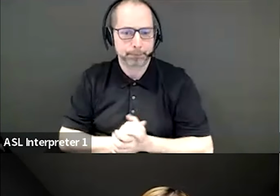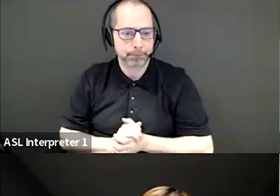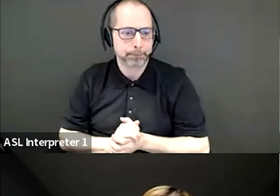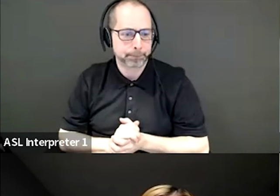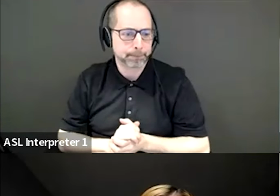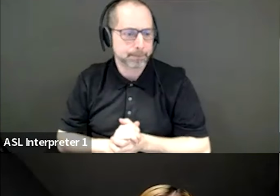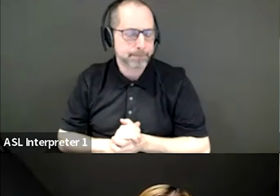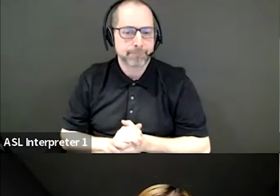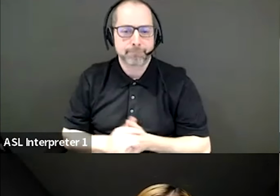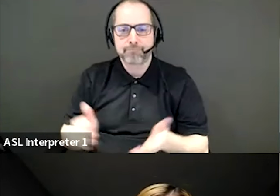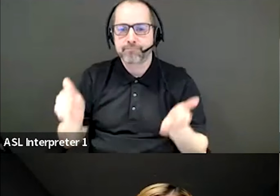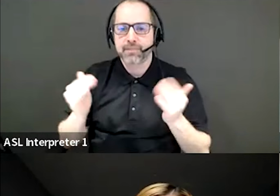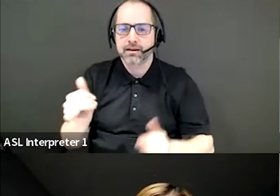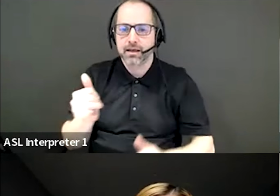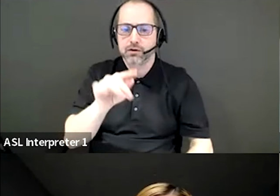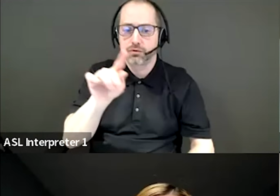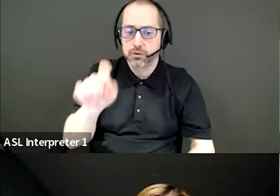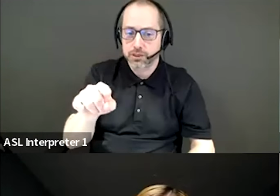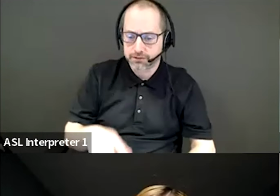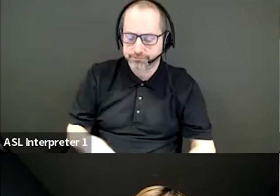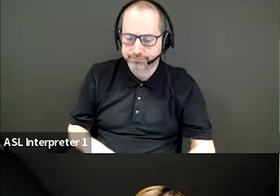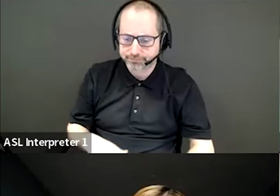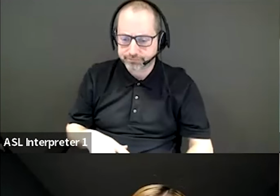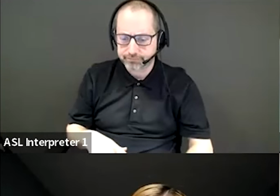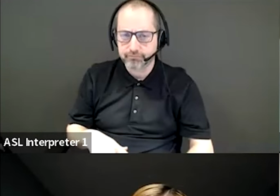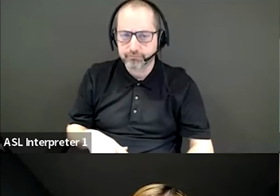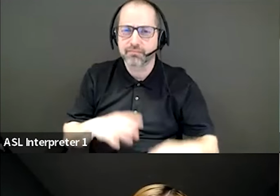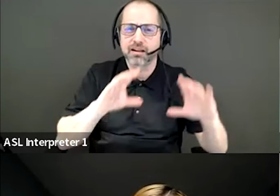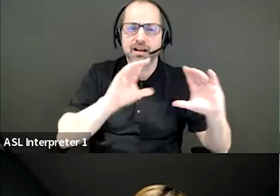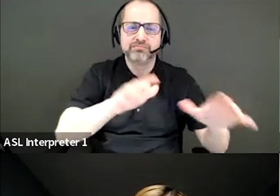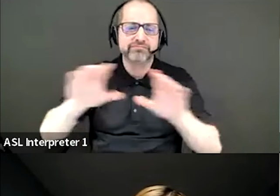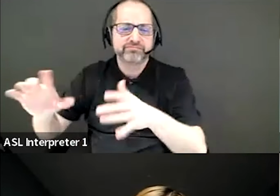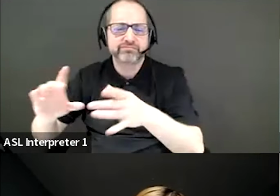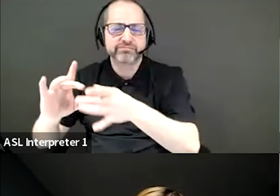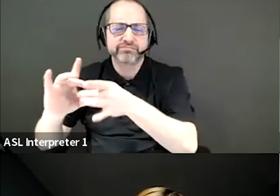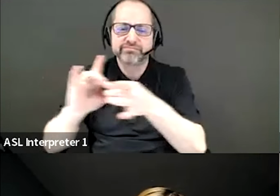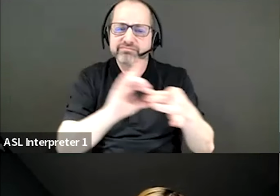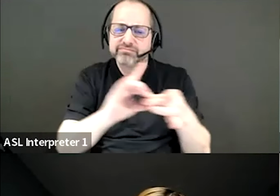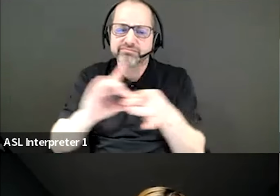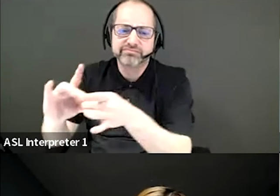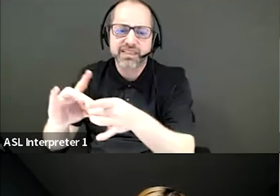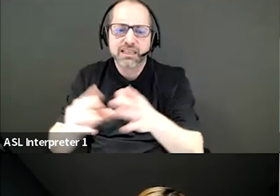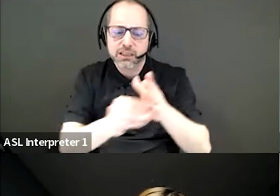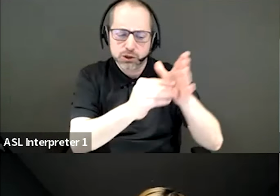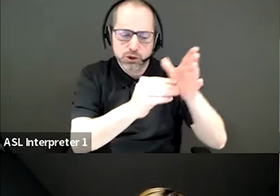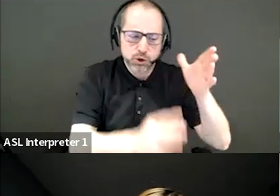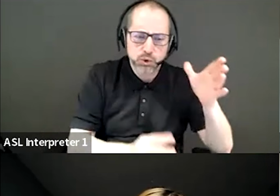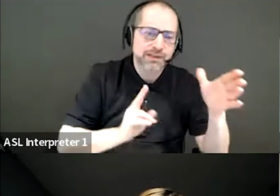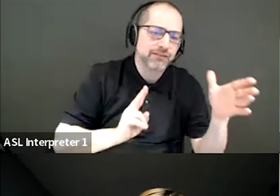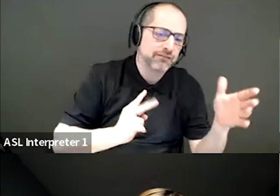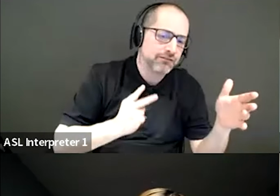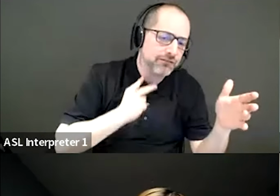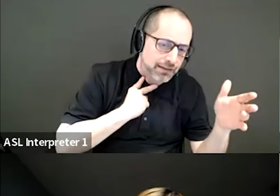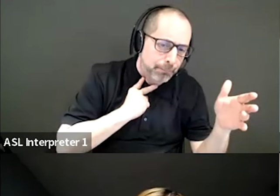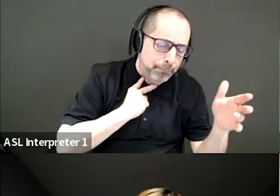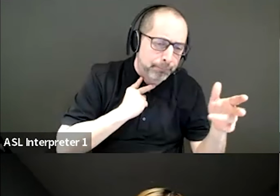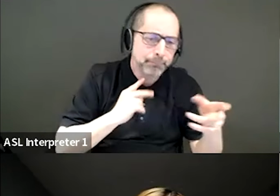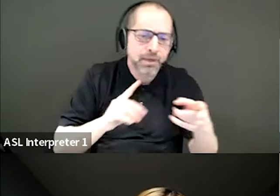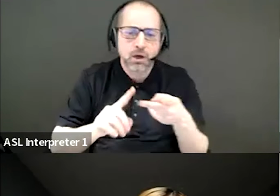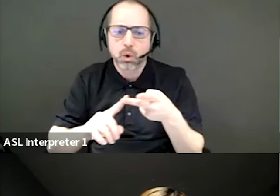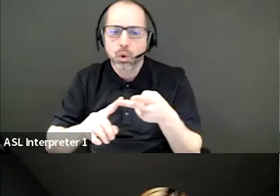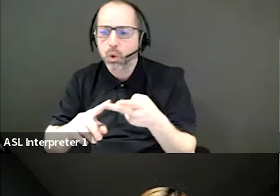Another question, is there a correlation with the underrepresentation of student victims with the often underreported